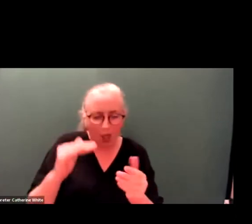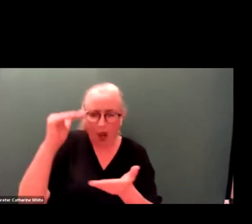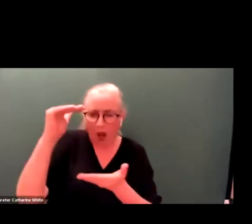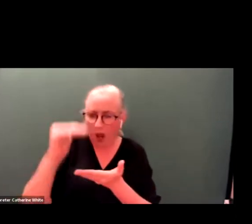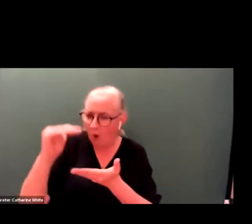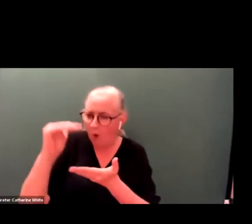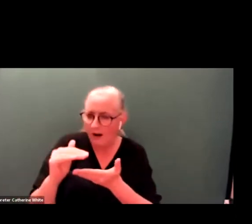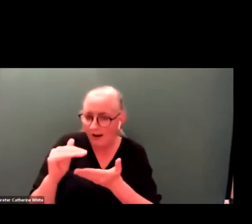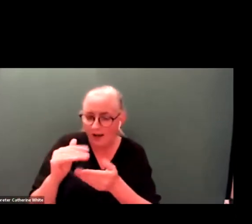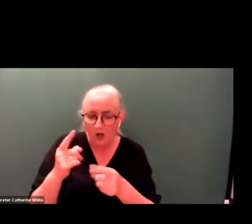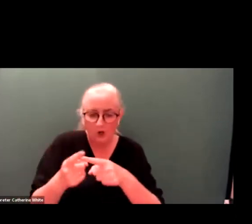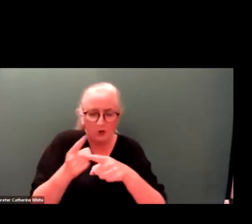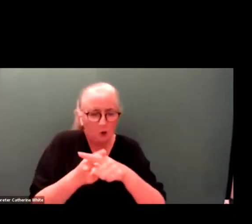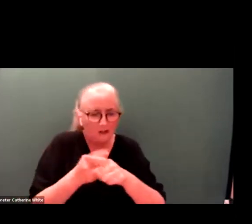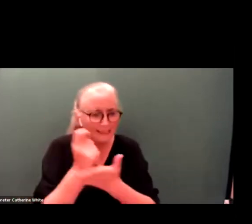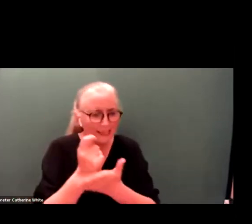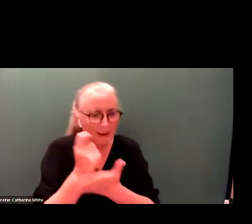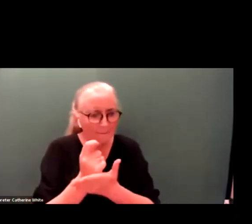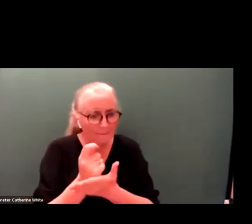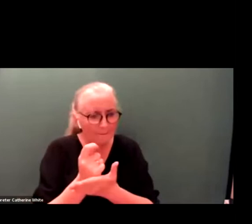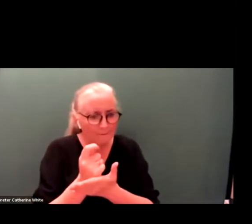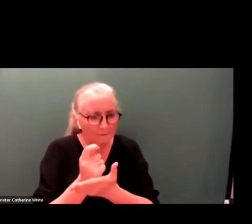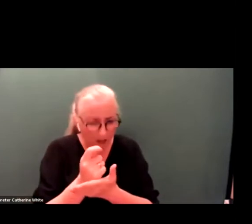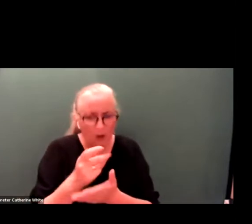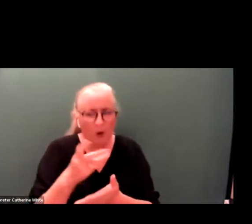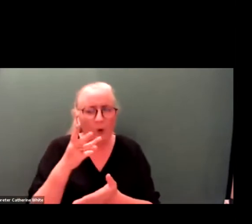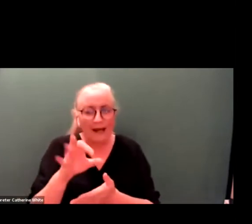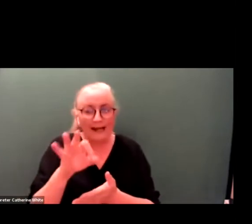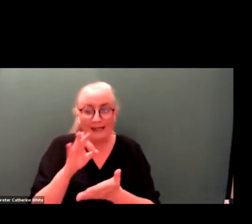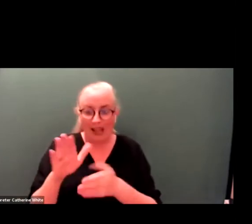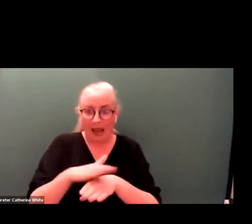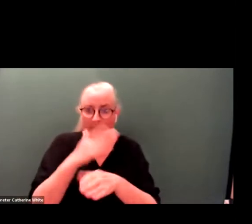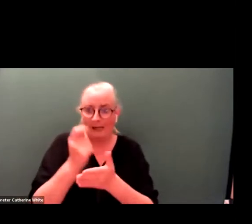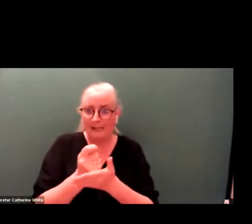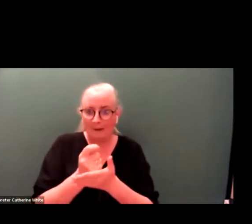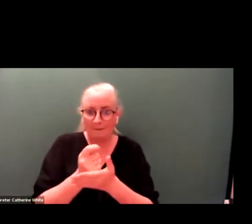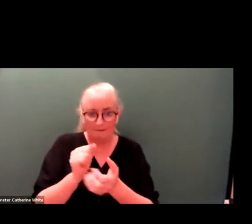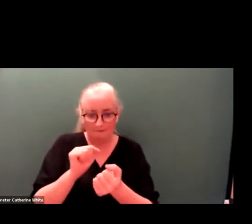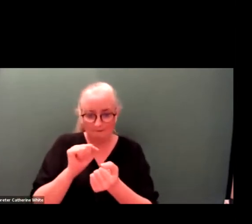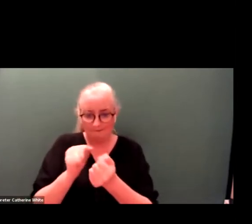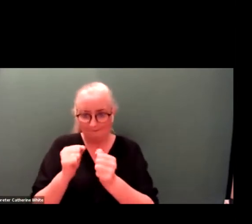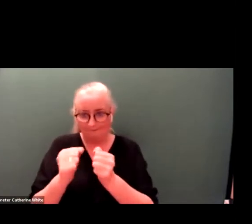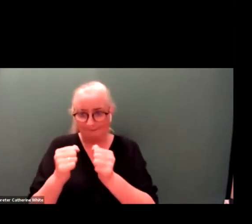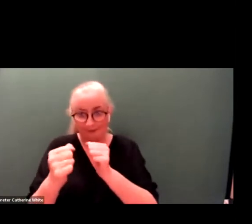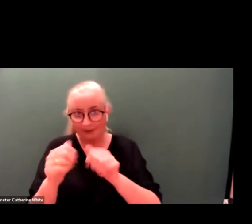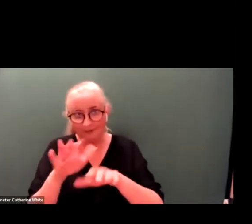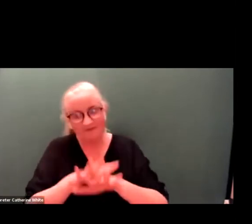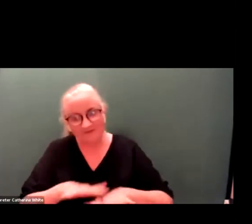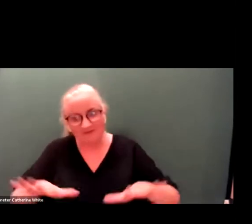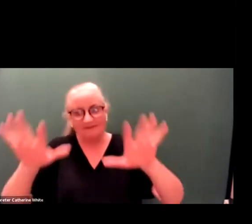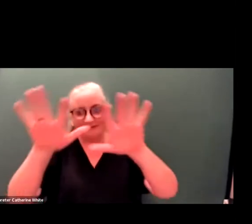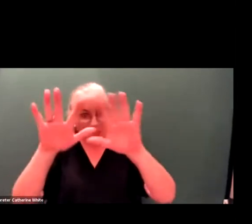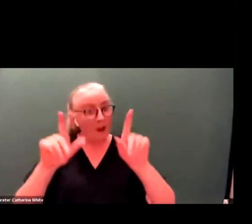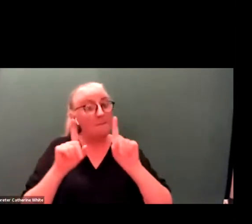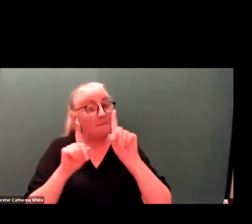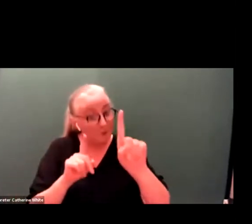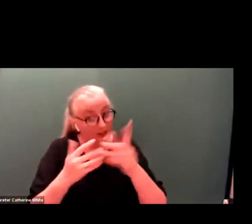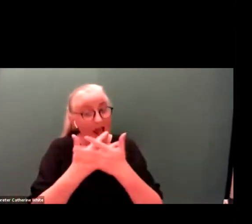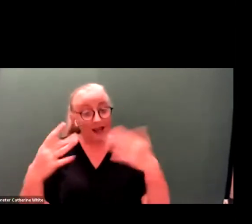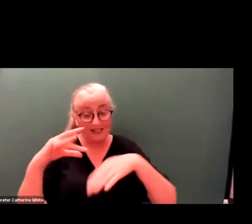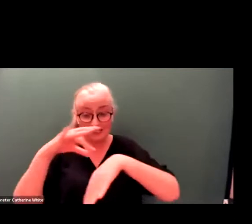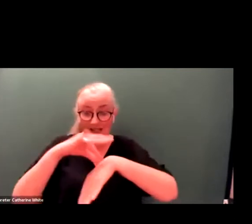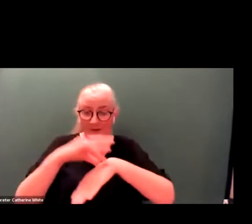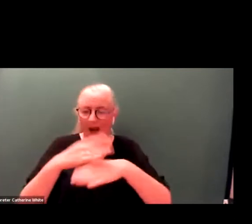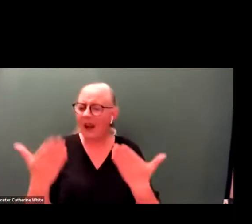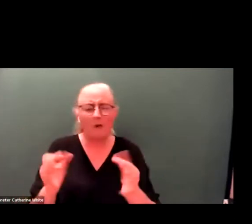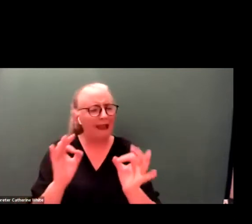for the shortest time, and it will take quite a long time for this thinking to change across the board. But personally, I have to say, a lot of GPs I know are